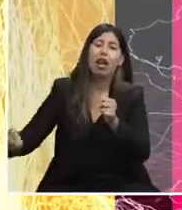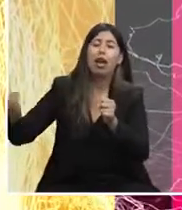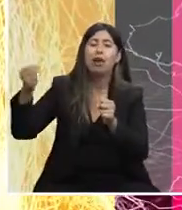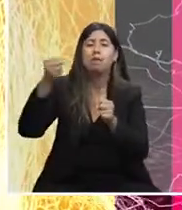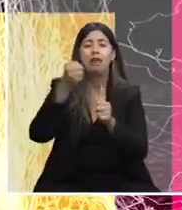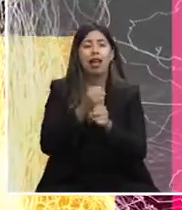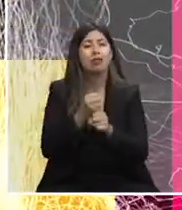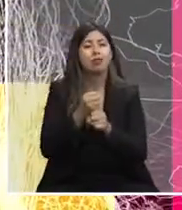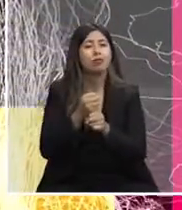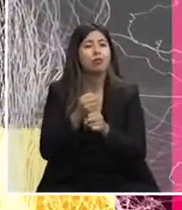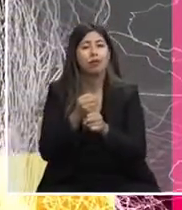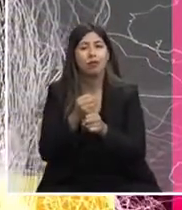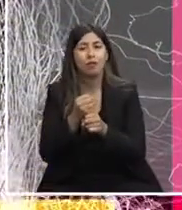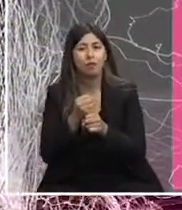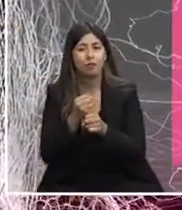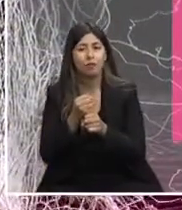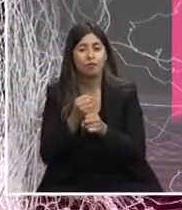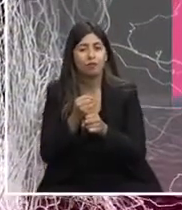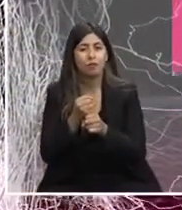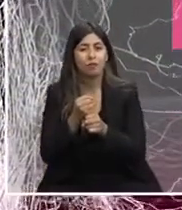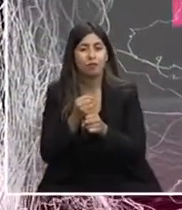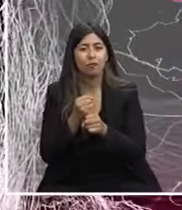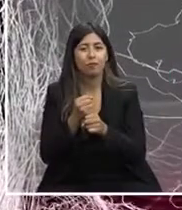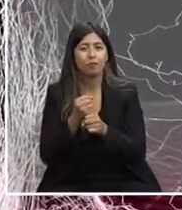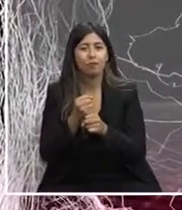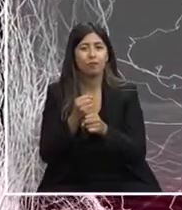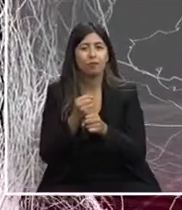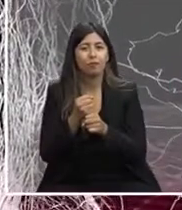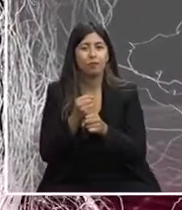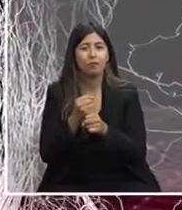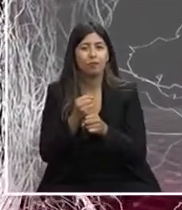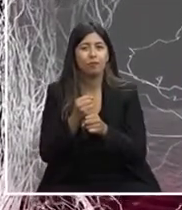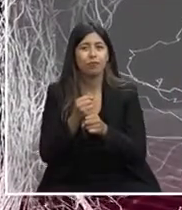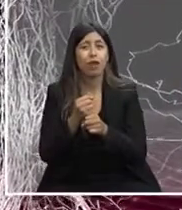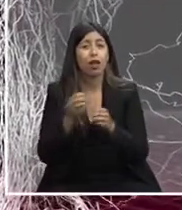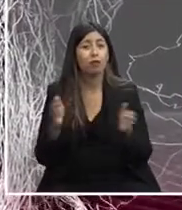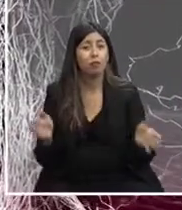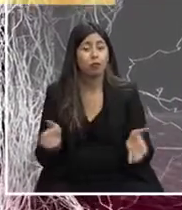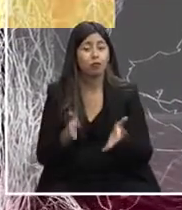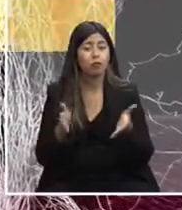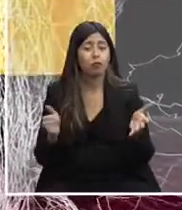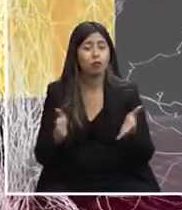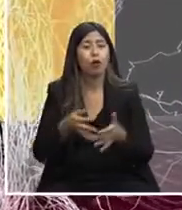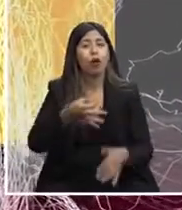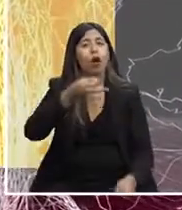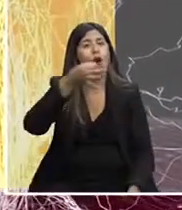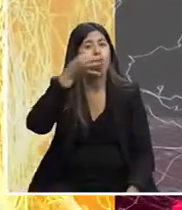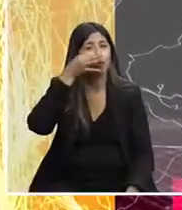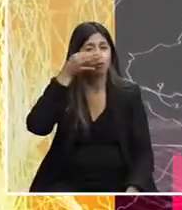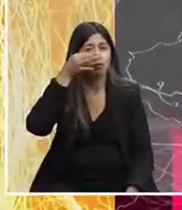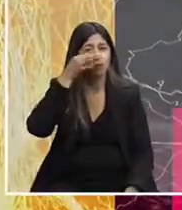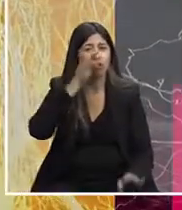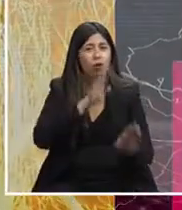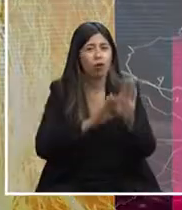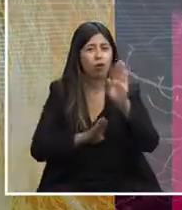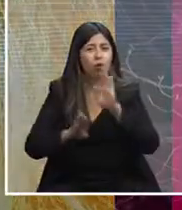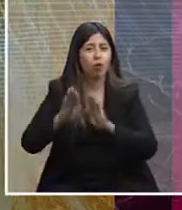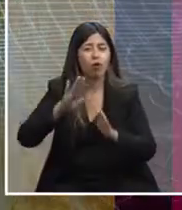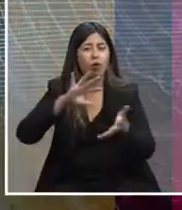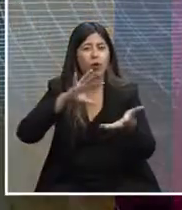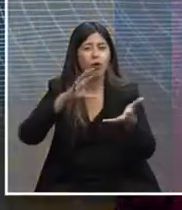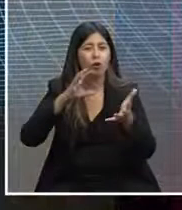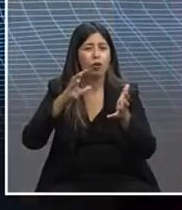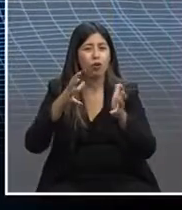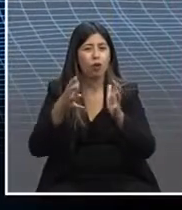careful observation of the natural world, seeking simple and testable explanations for what we saw. The ability to test and